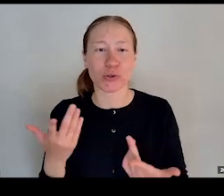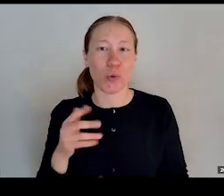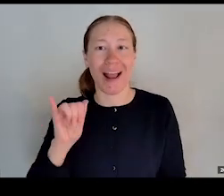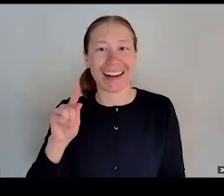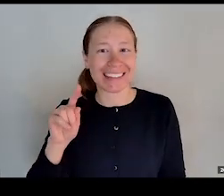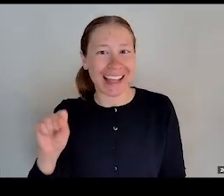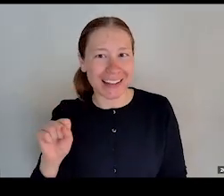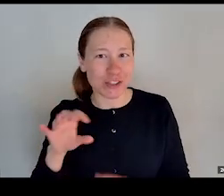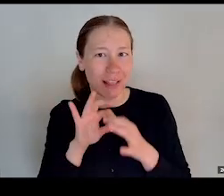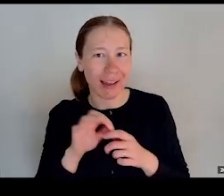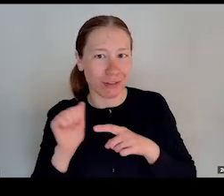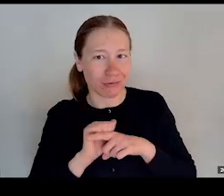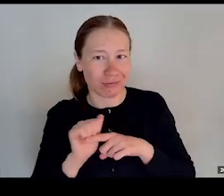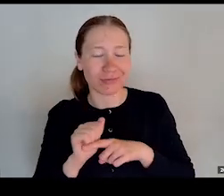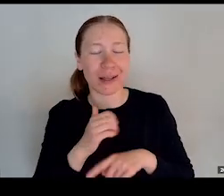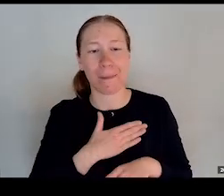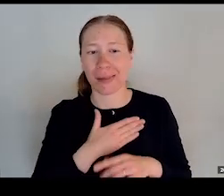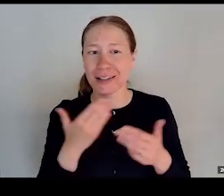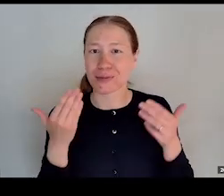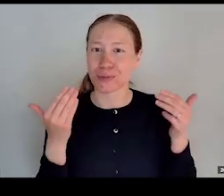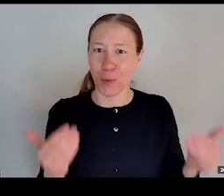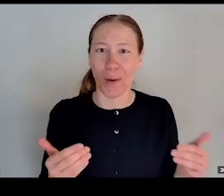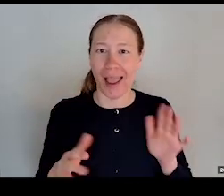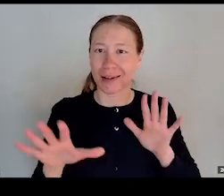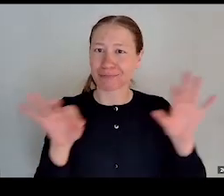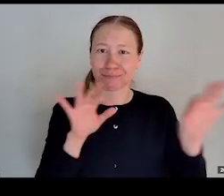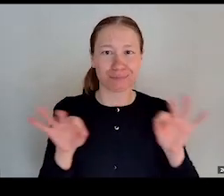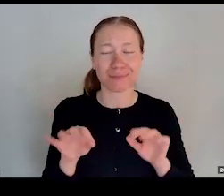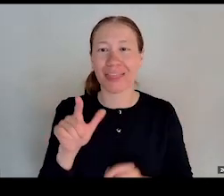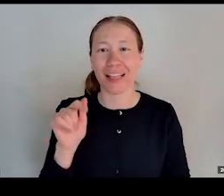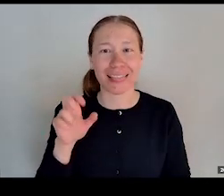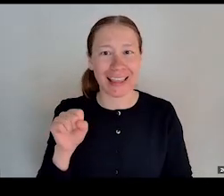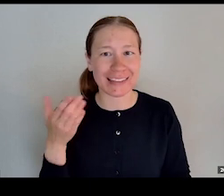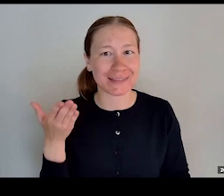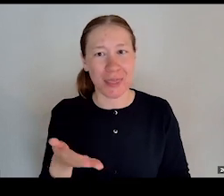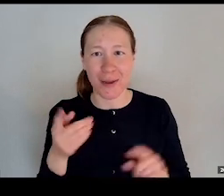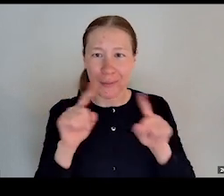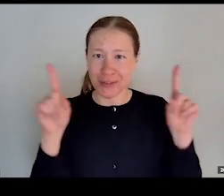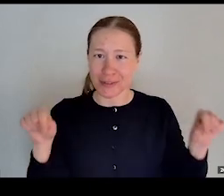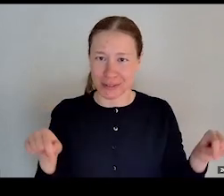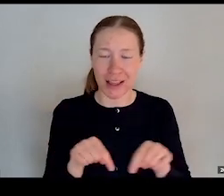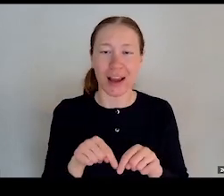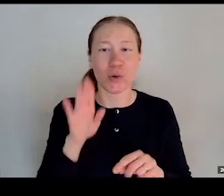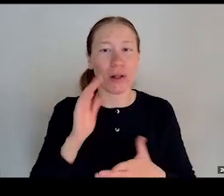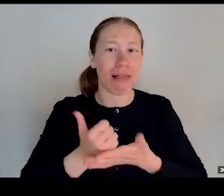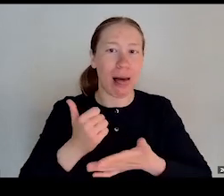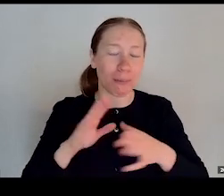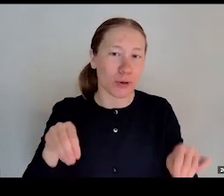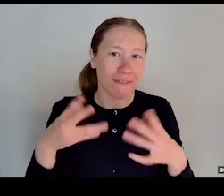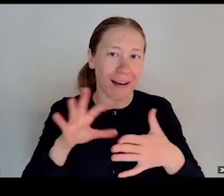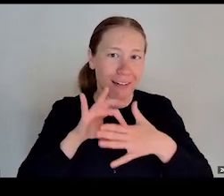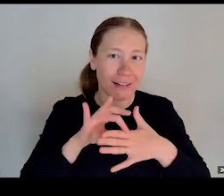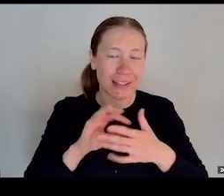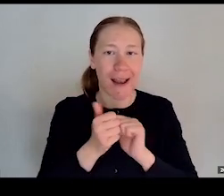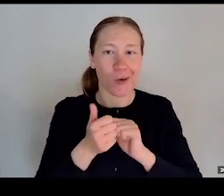related trainings, please select the links that are on this page for more information. They'll help provide content on crafting